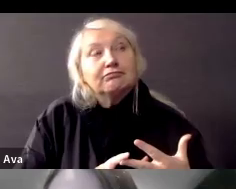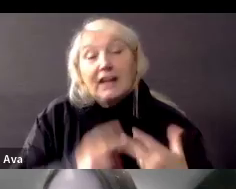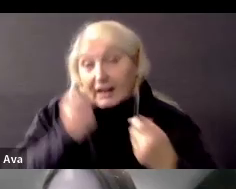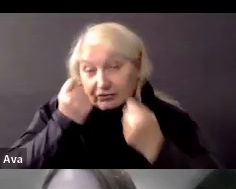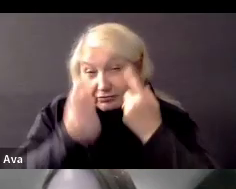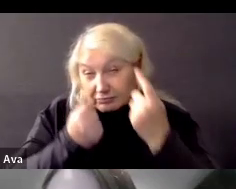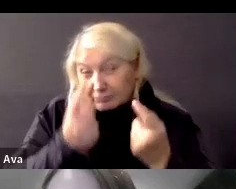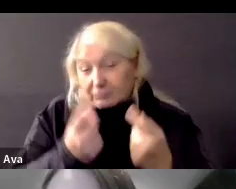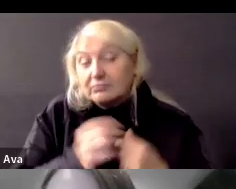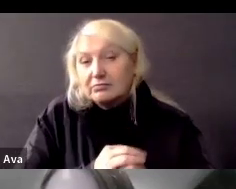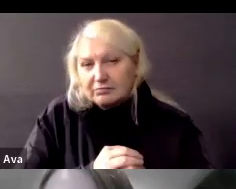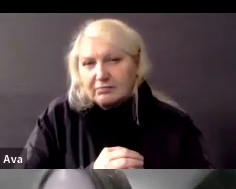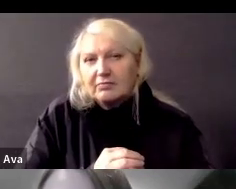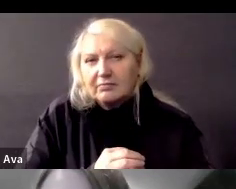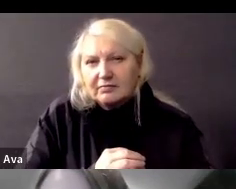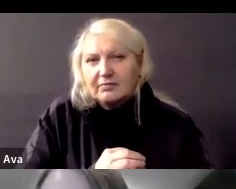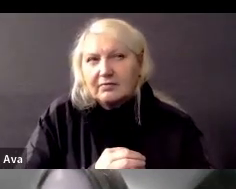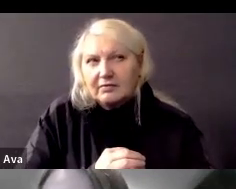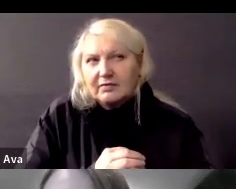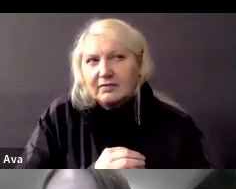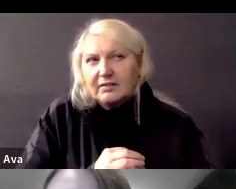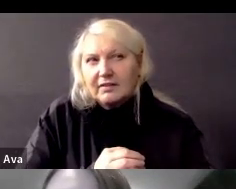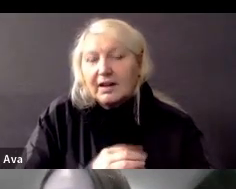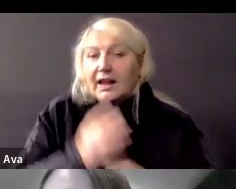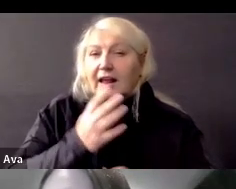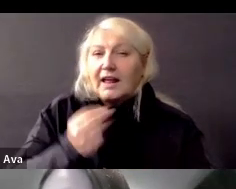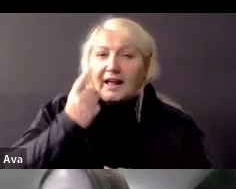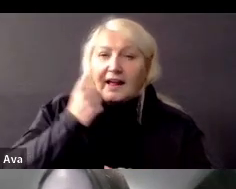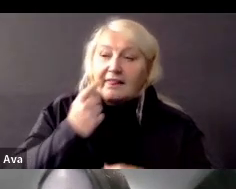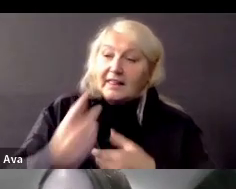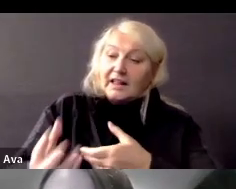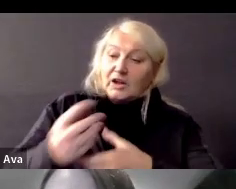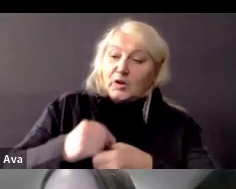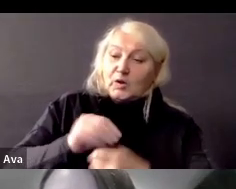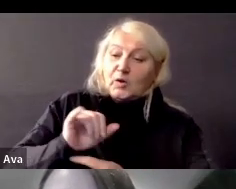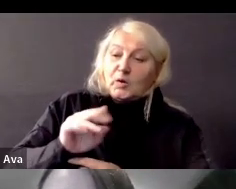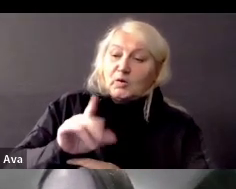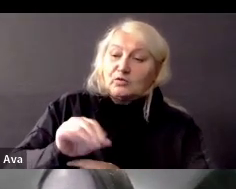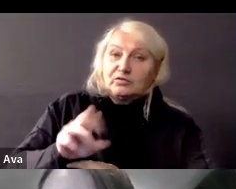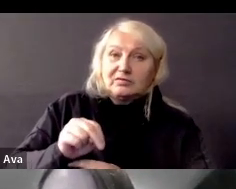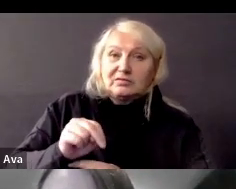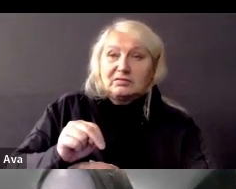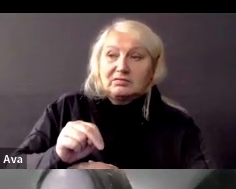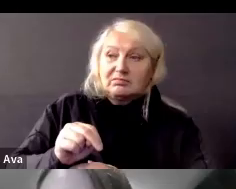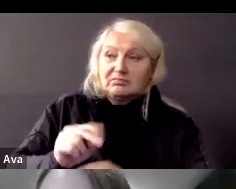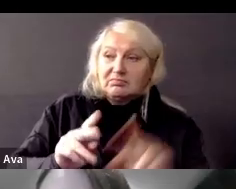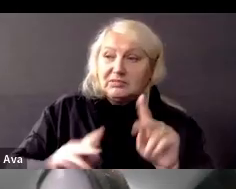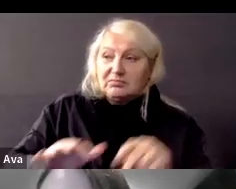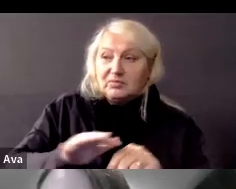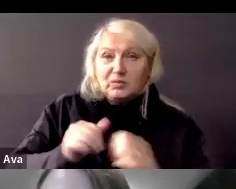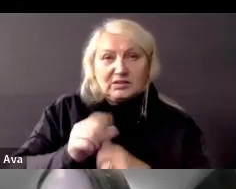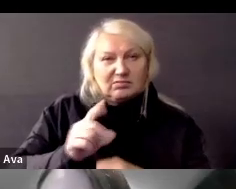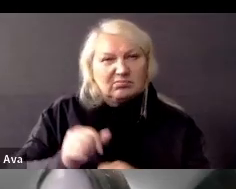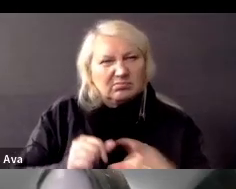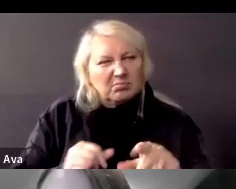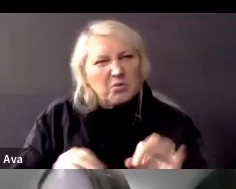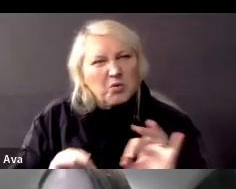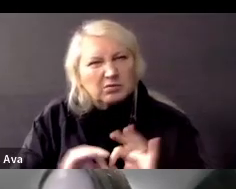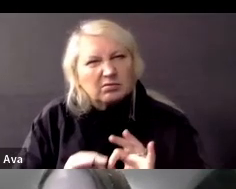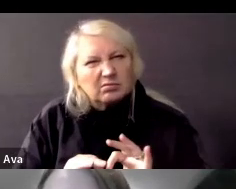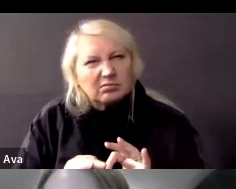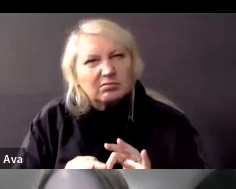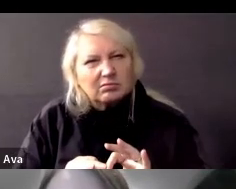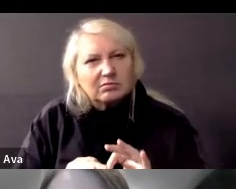I think that inclusion for people with disabilities is very important. When we talk